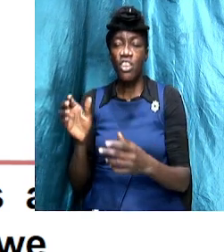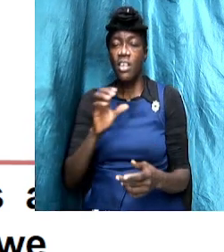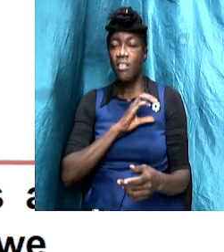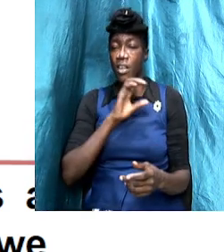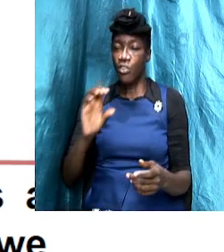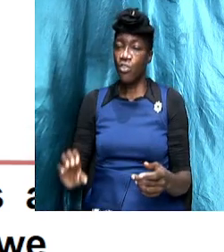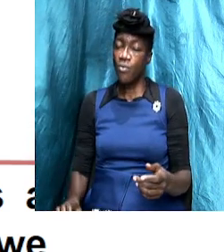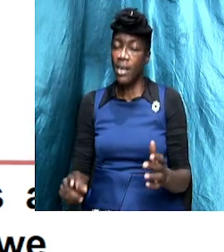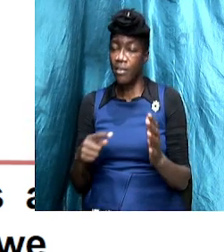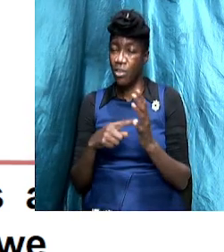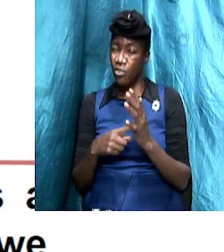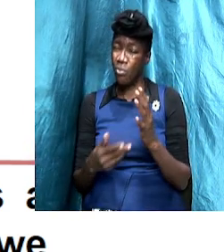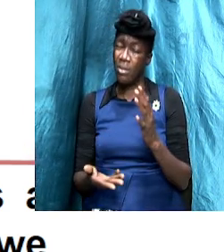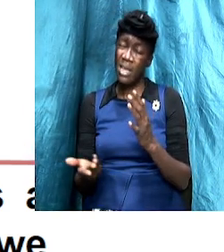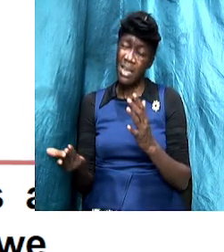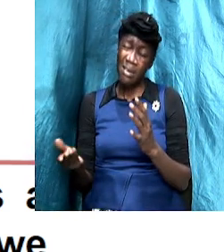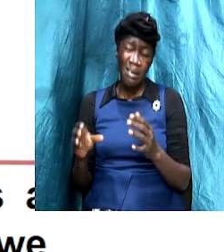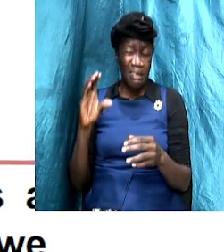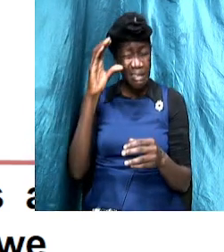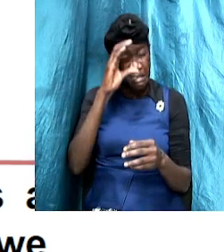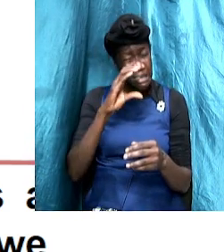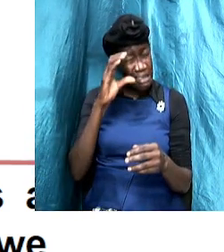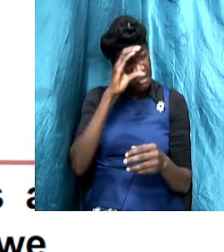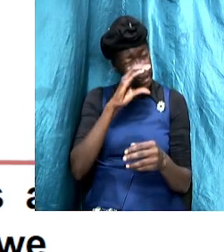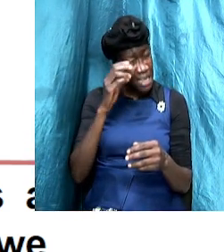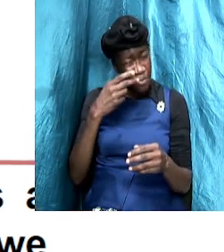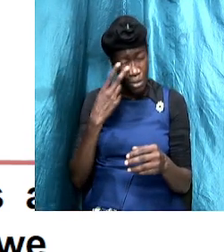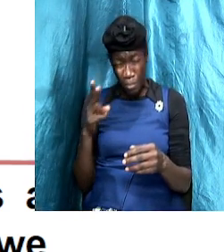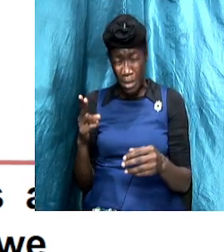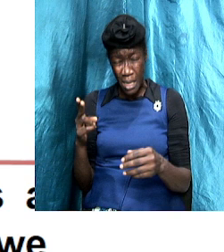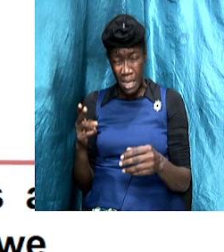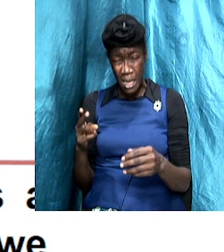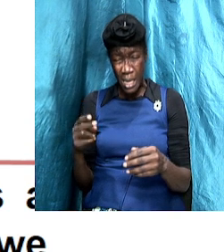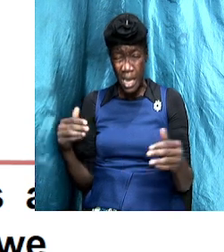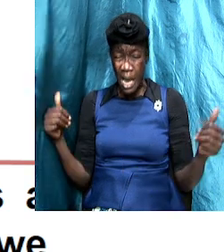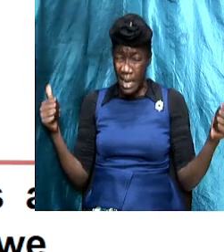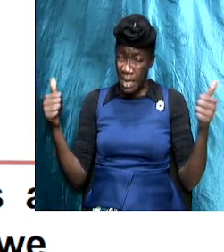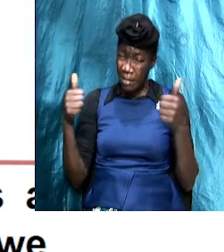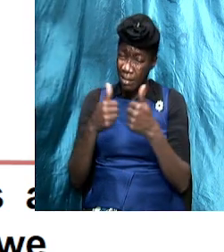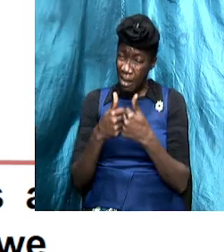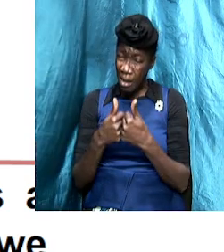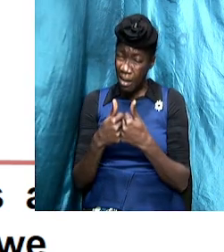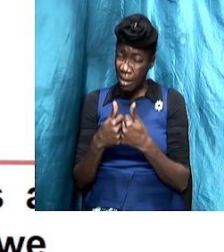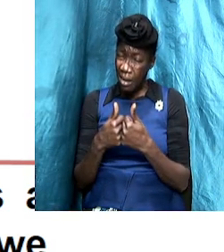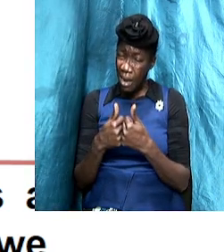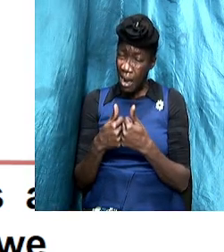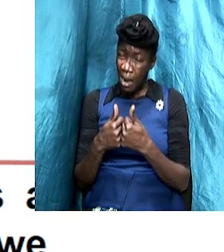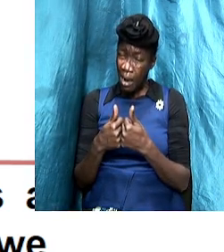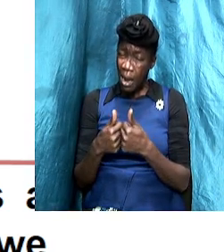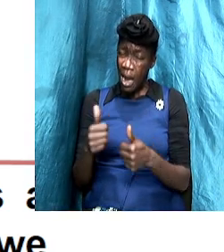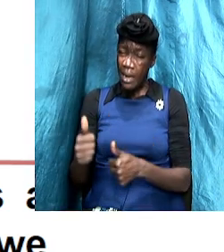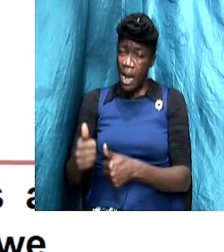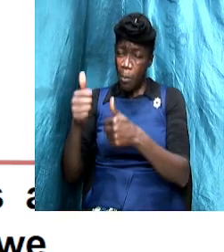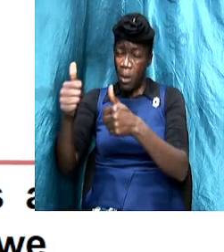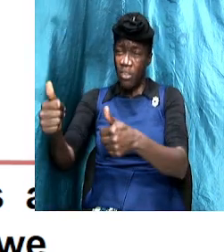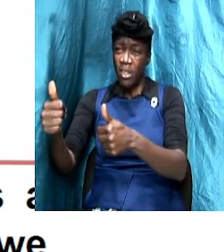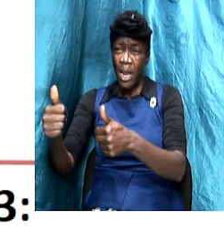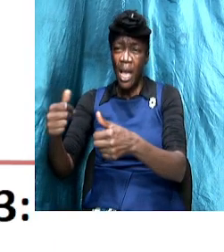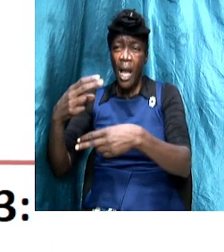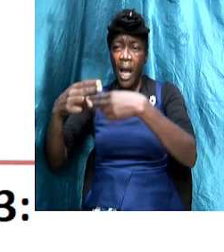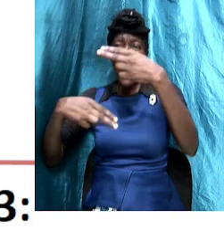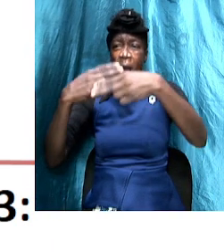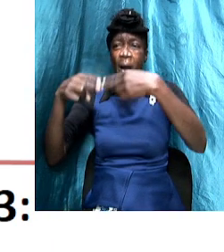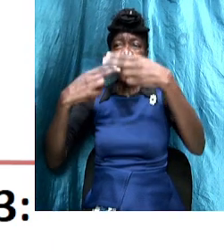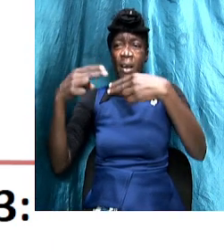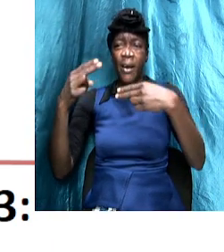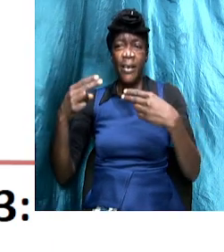there seems to be an attack on our apostolic heritage. But as children of God, we need to study to show ourselves approved unto God.